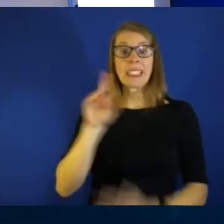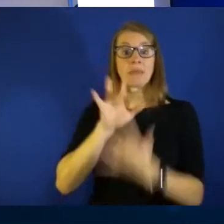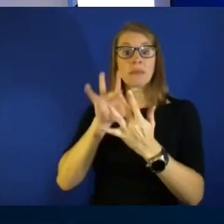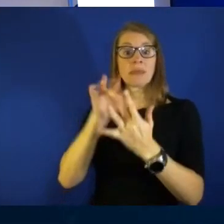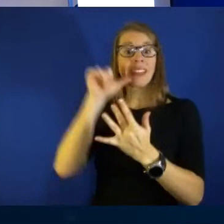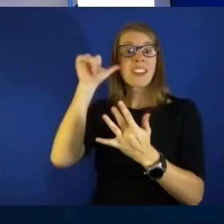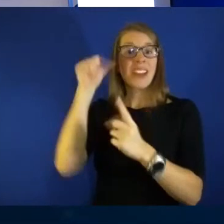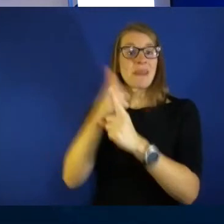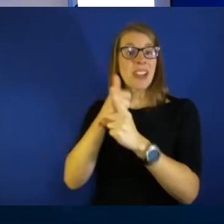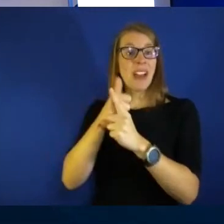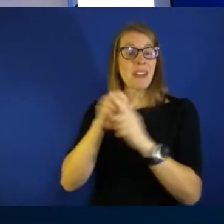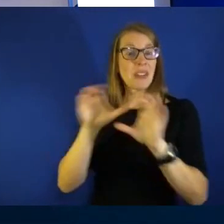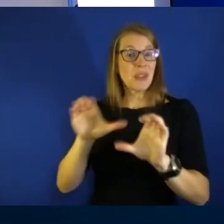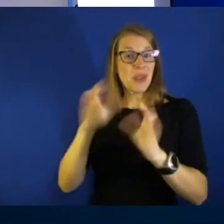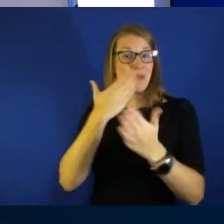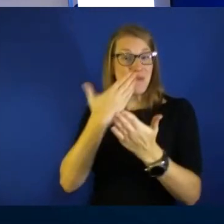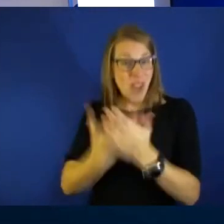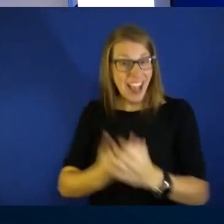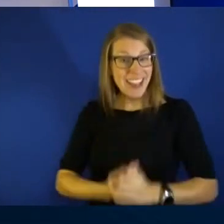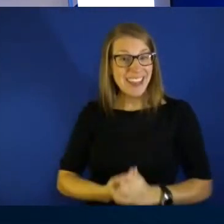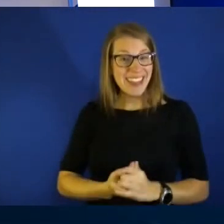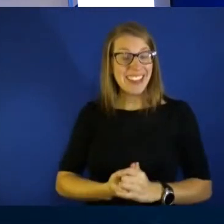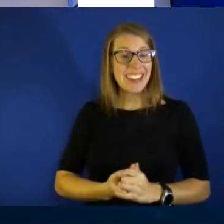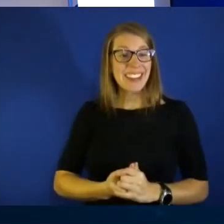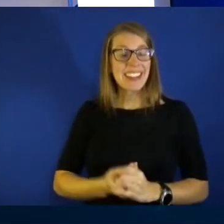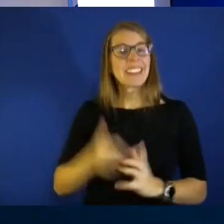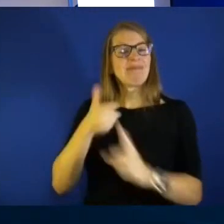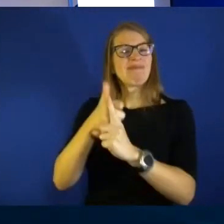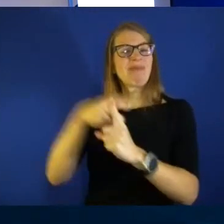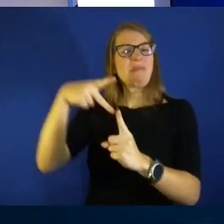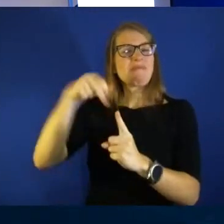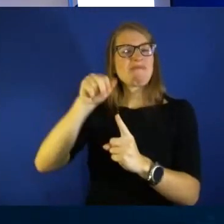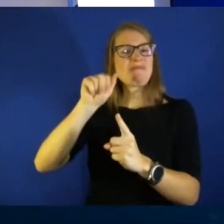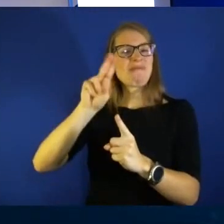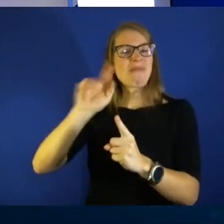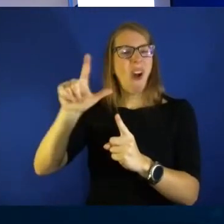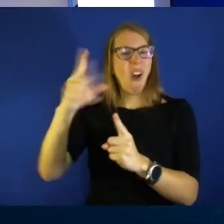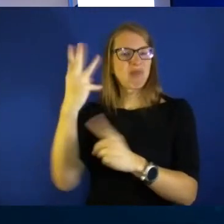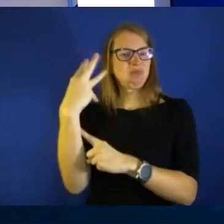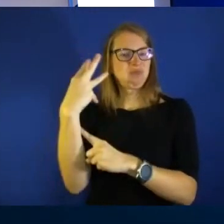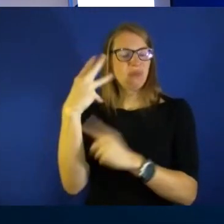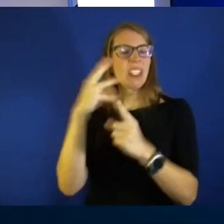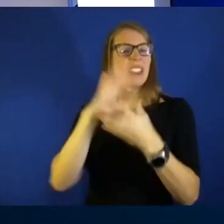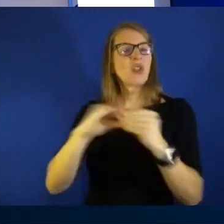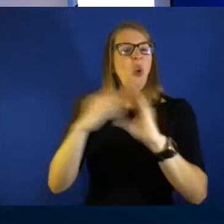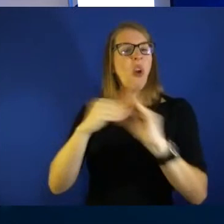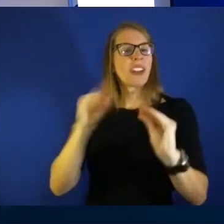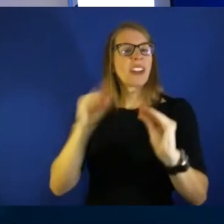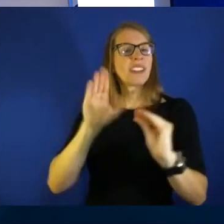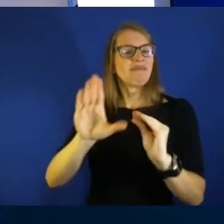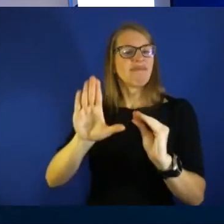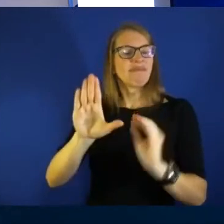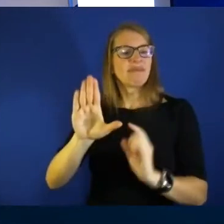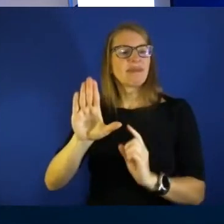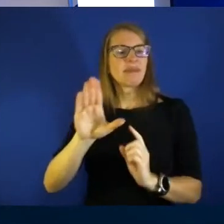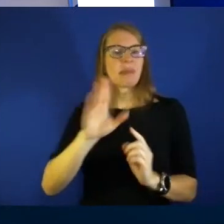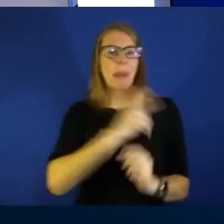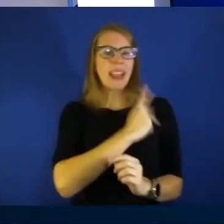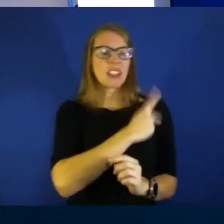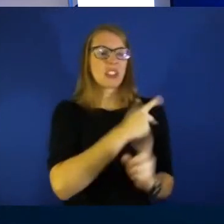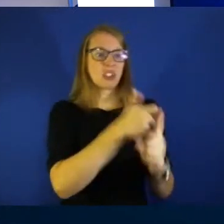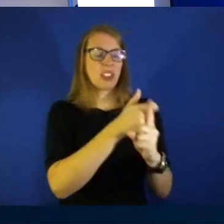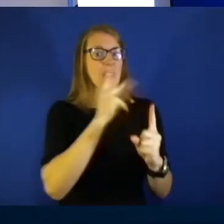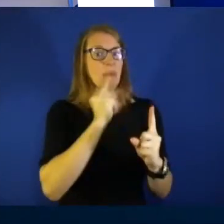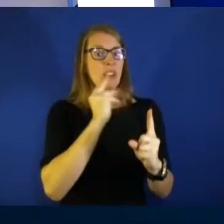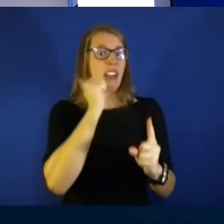doing quite well. So that is a good outcome. But when you hear a story like Paul's, you see these patients I know that you're handling day in and day out. Just kind of what are your